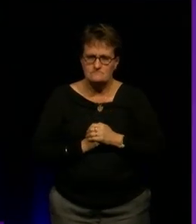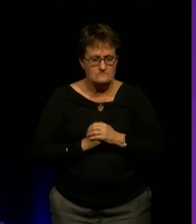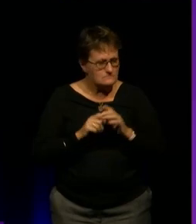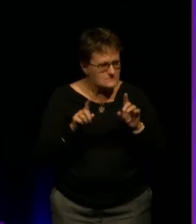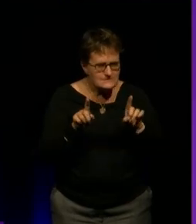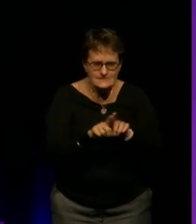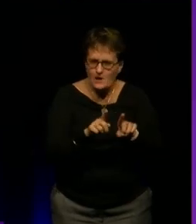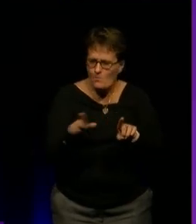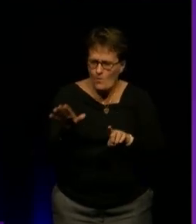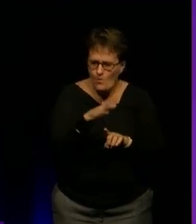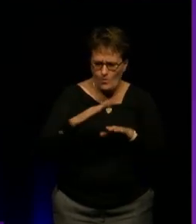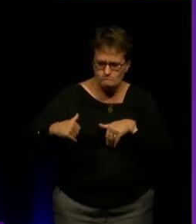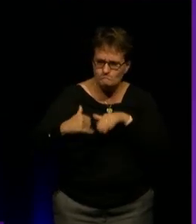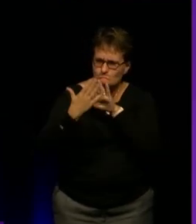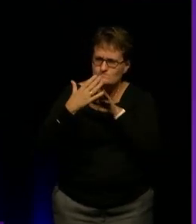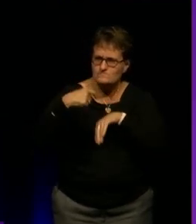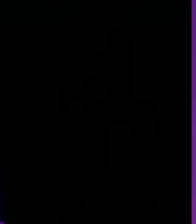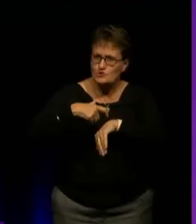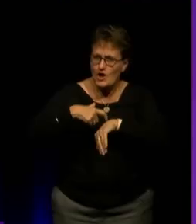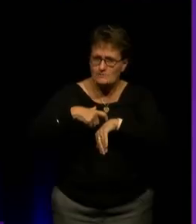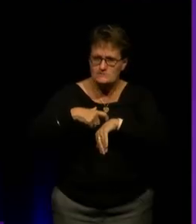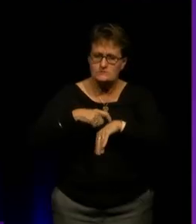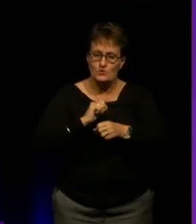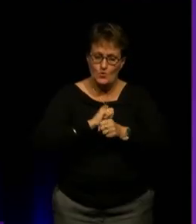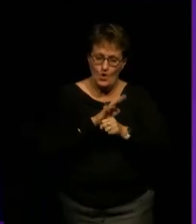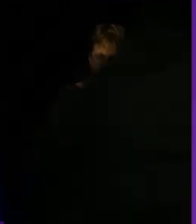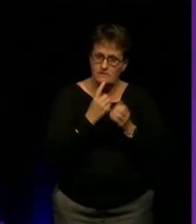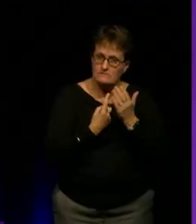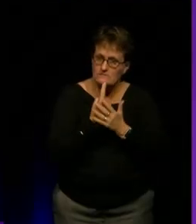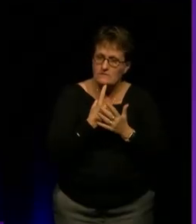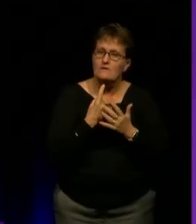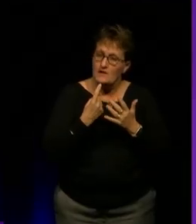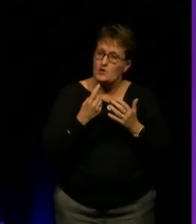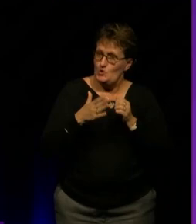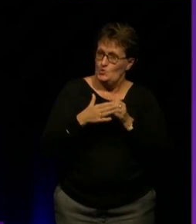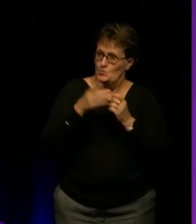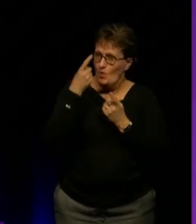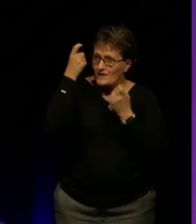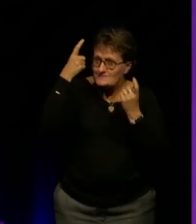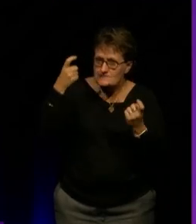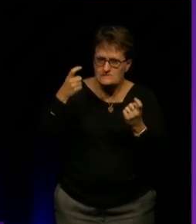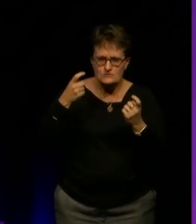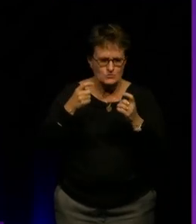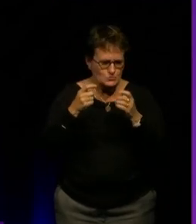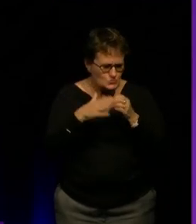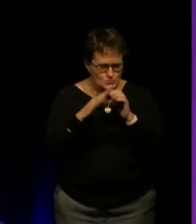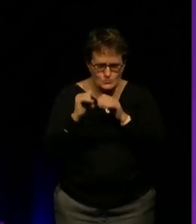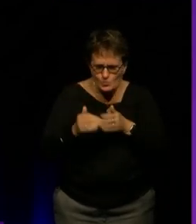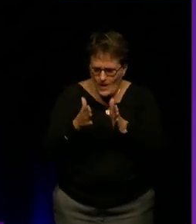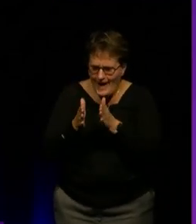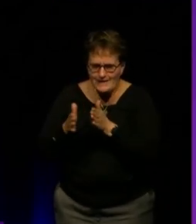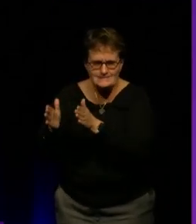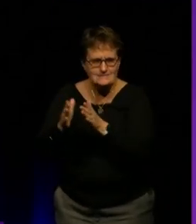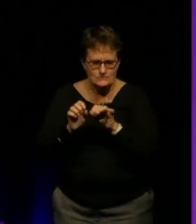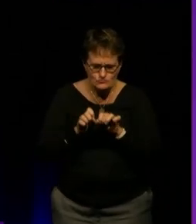challenging times in human history, COVID has prompted new ideas and out-of-the-ordinary approaches. It has fed